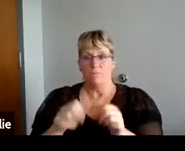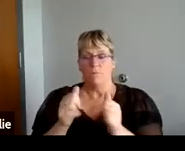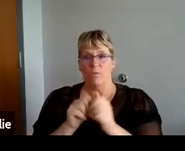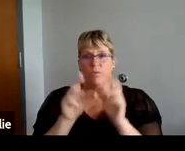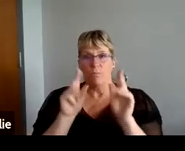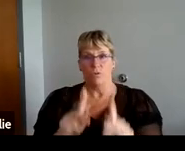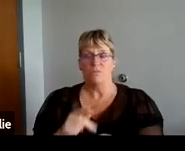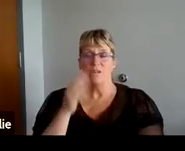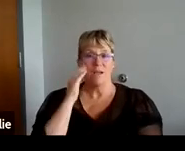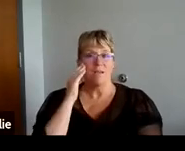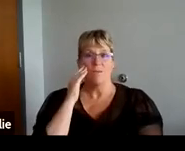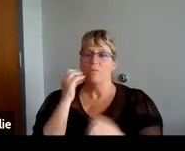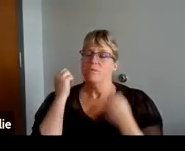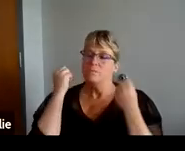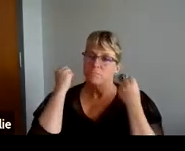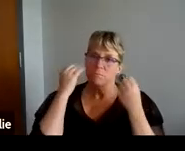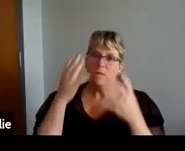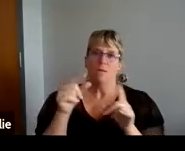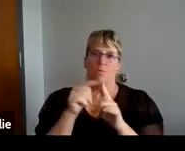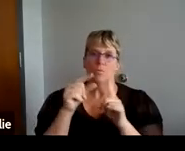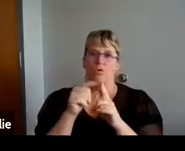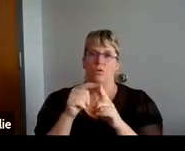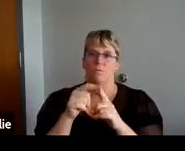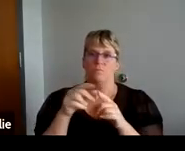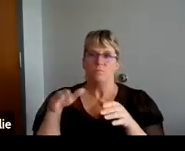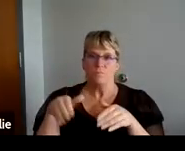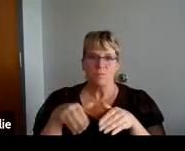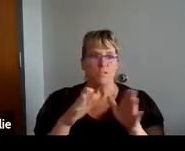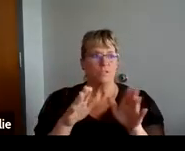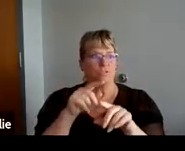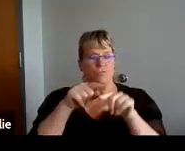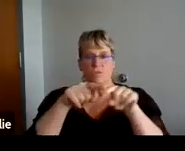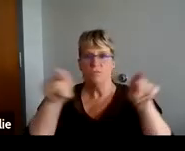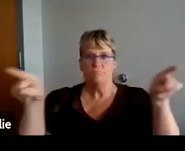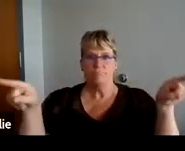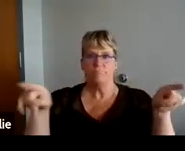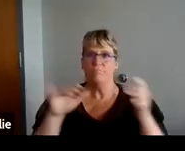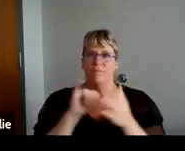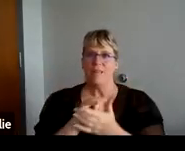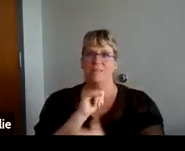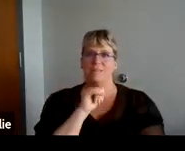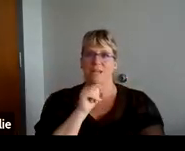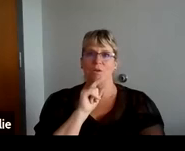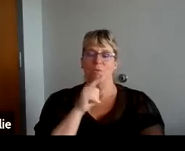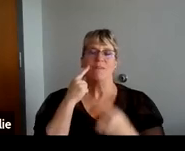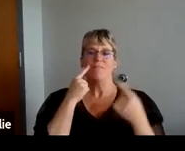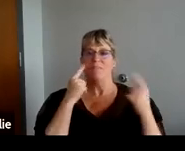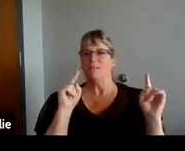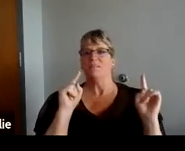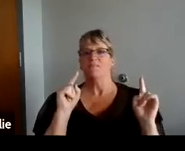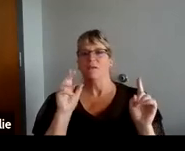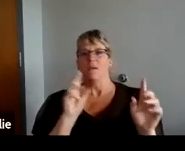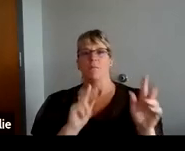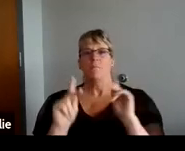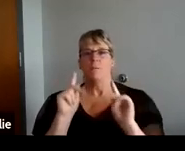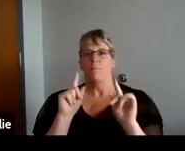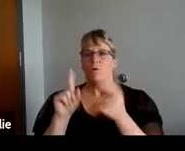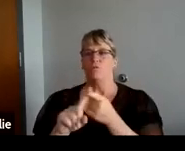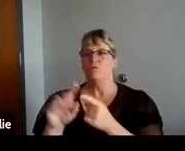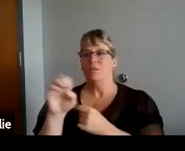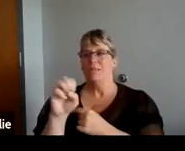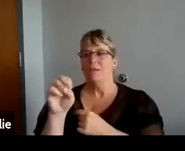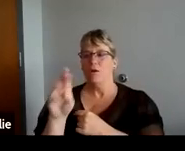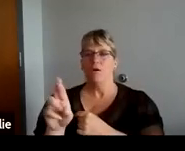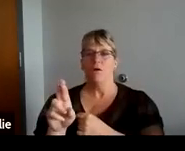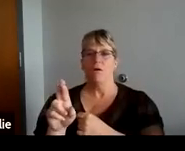know there's been a ton of word on the street that it's not really effective. People go to the emergency